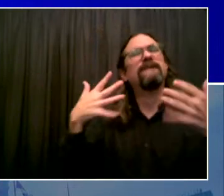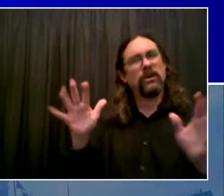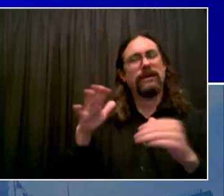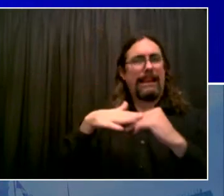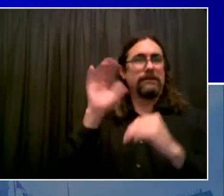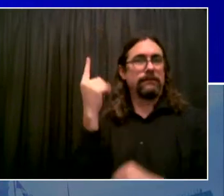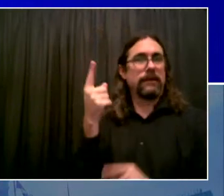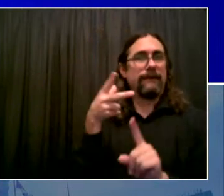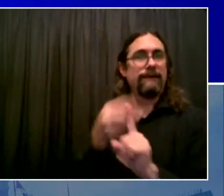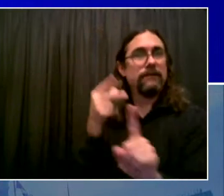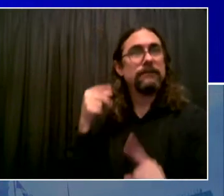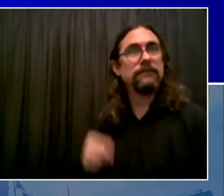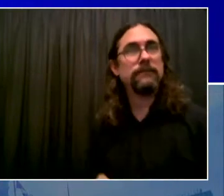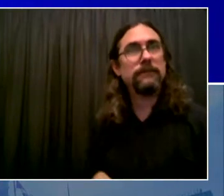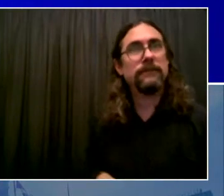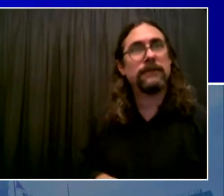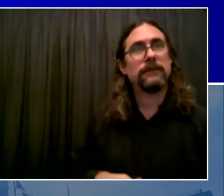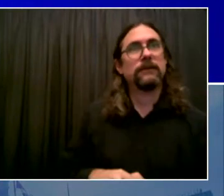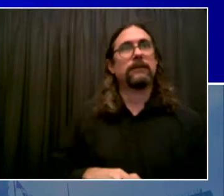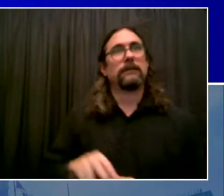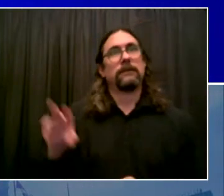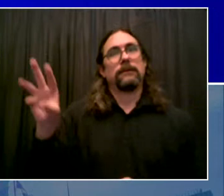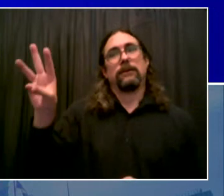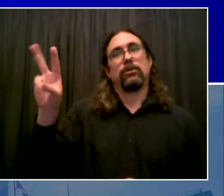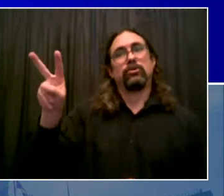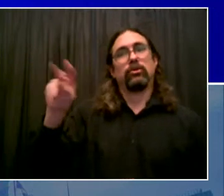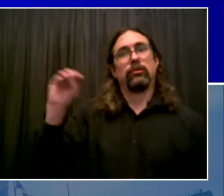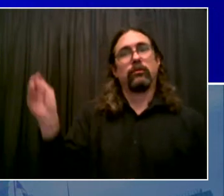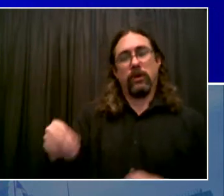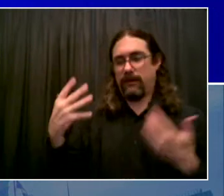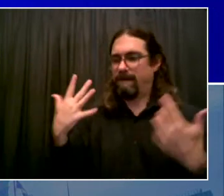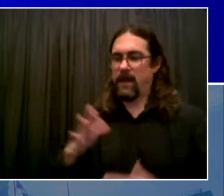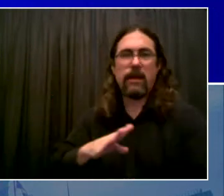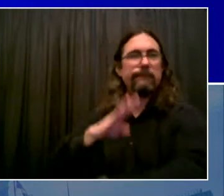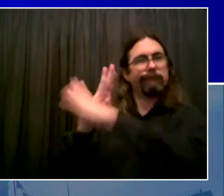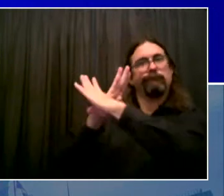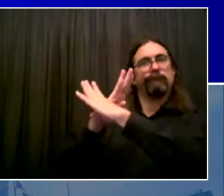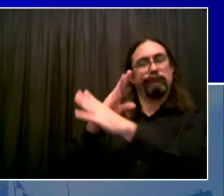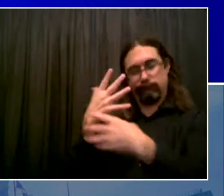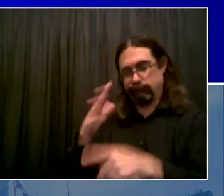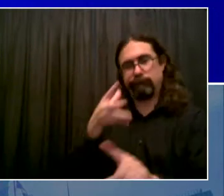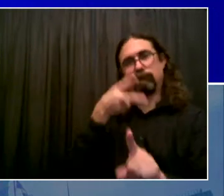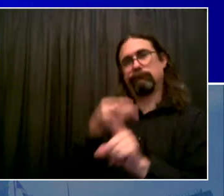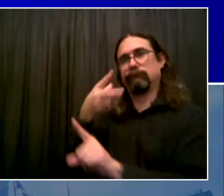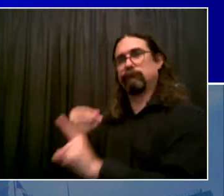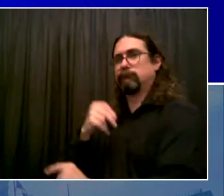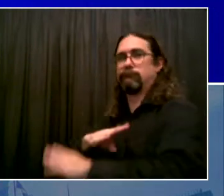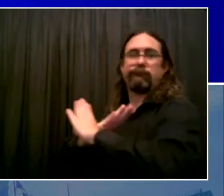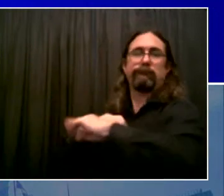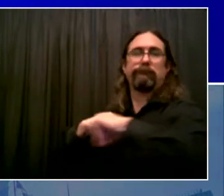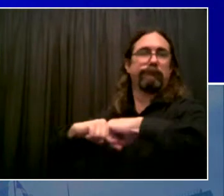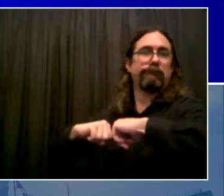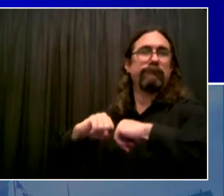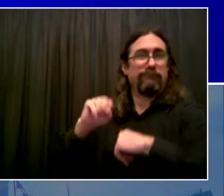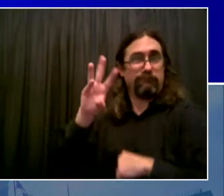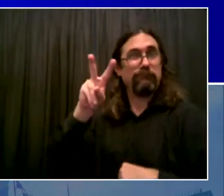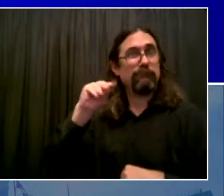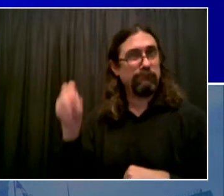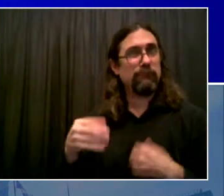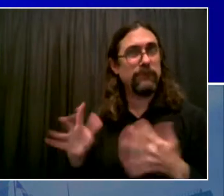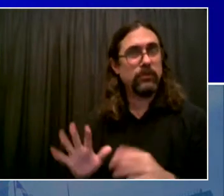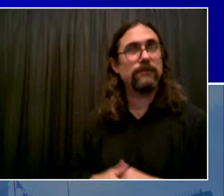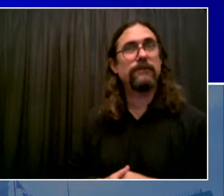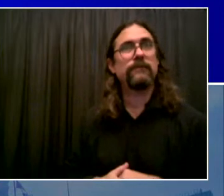New York City residents fully vaccinated, all residents fully vaccinated. Almost to 71% with our 12